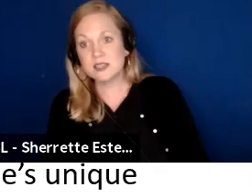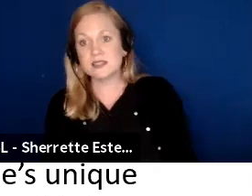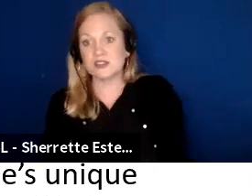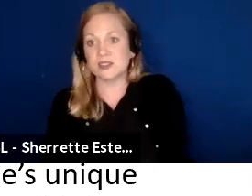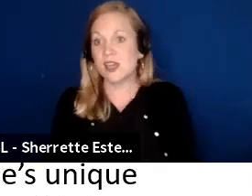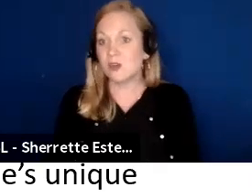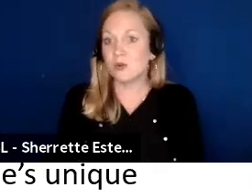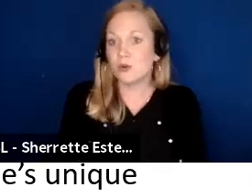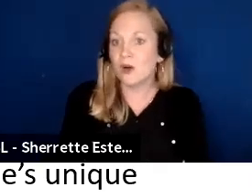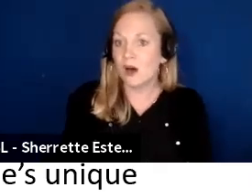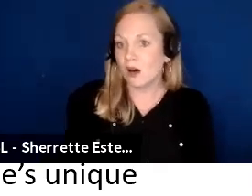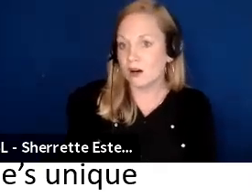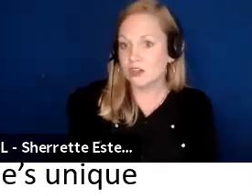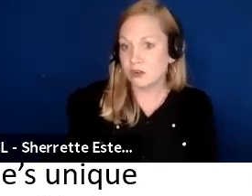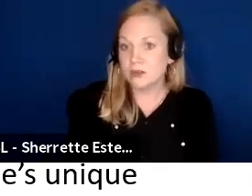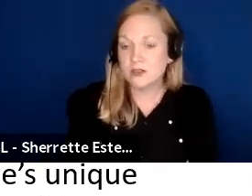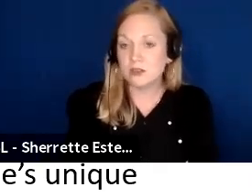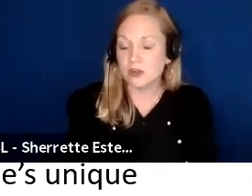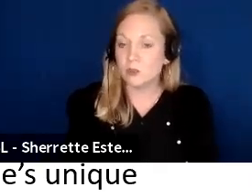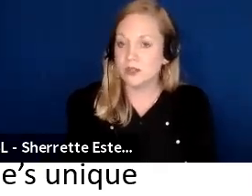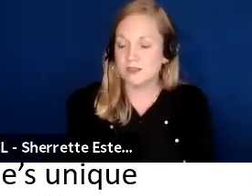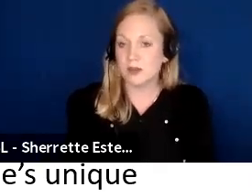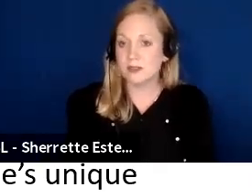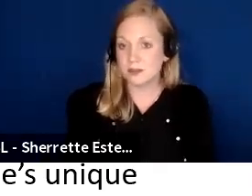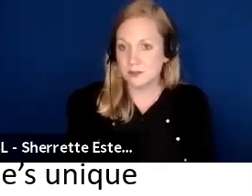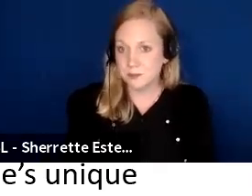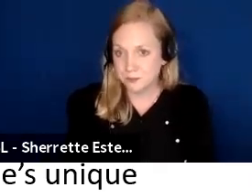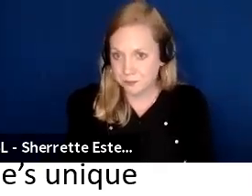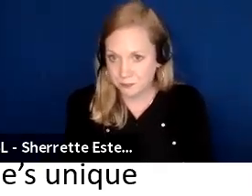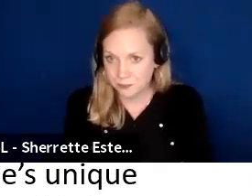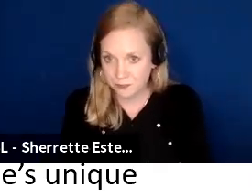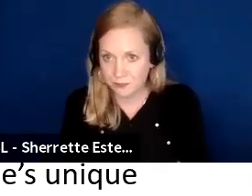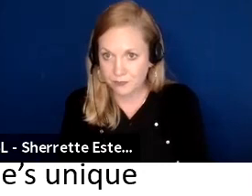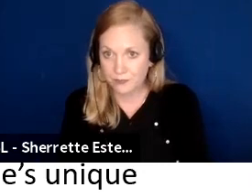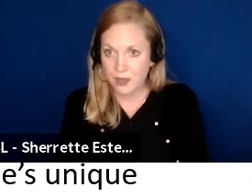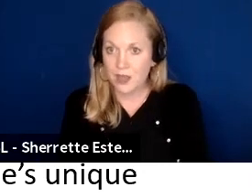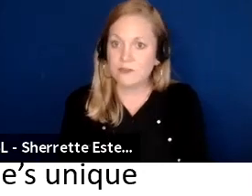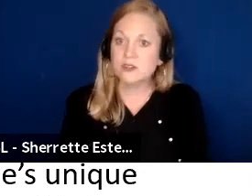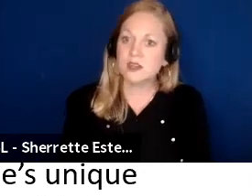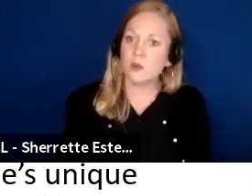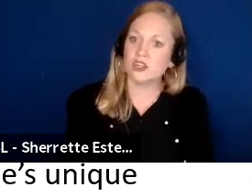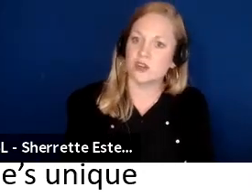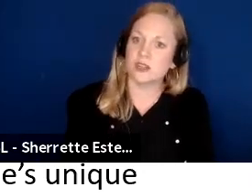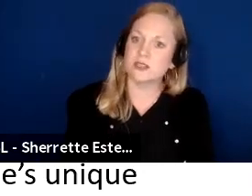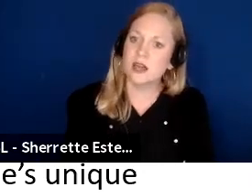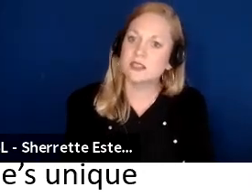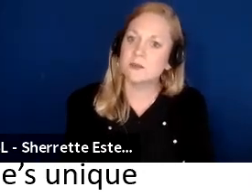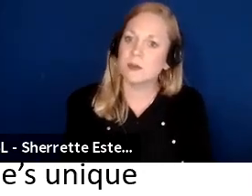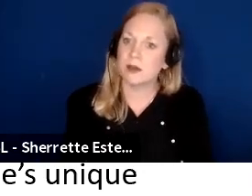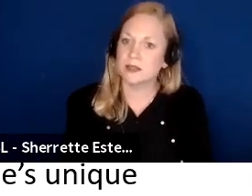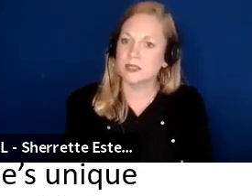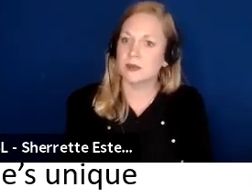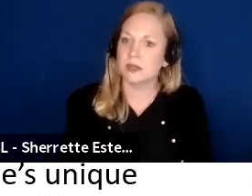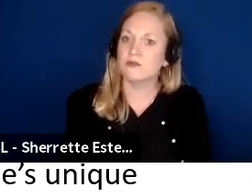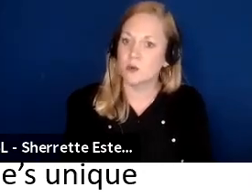100 attendees here today who are curious to learn what DeafSpace is. The first thing that I want to share that it's not simply